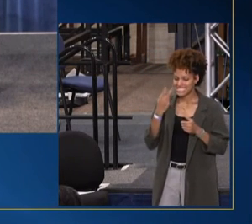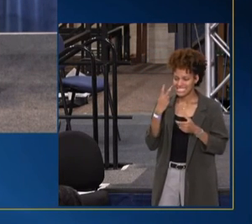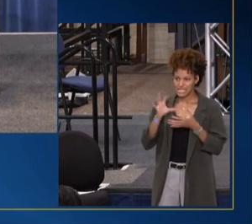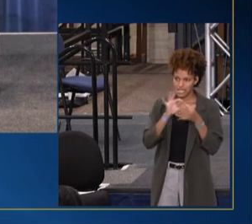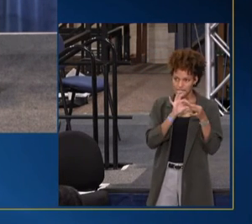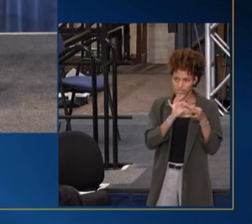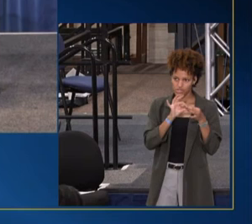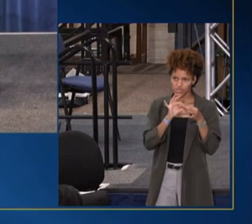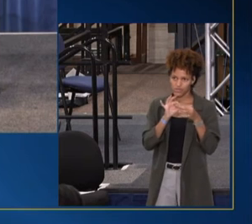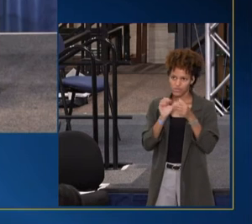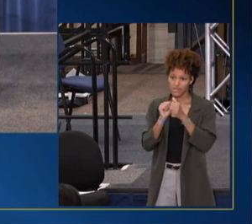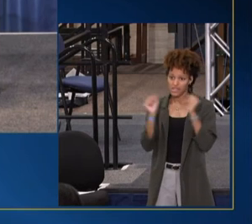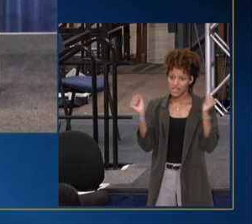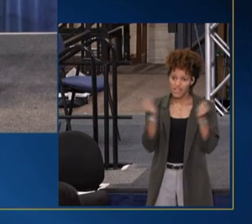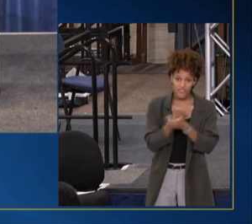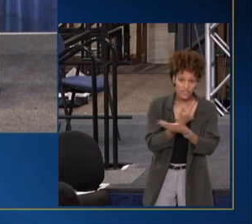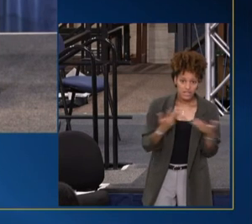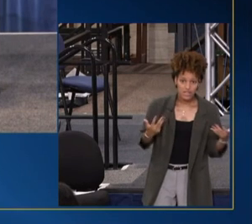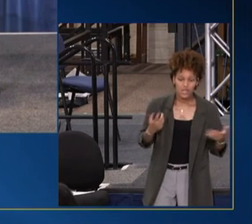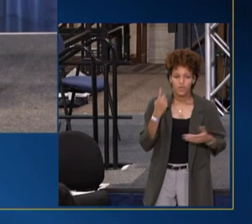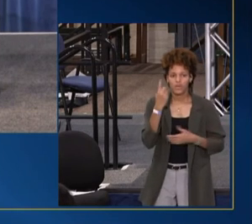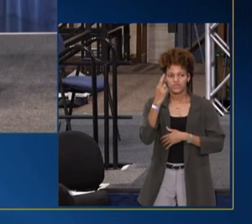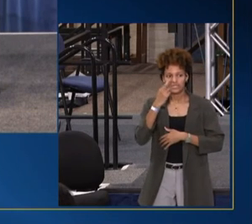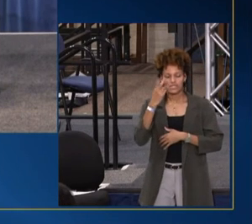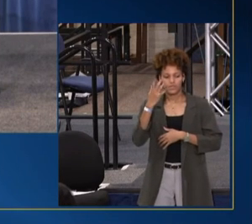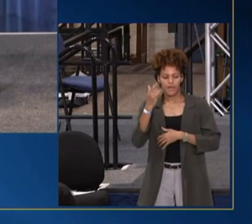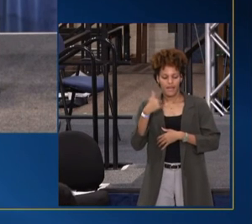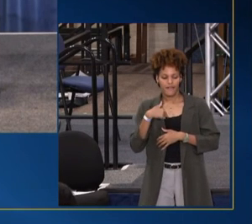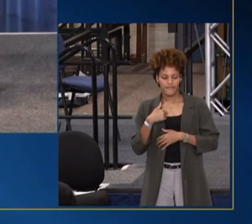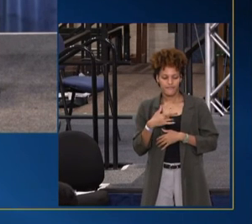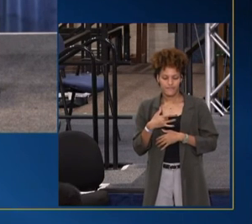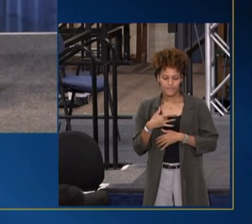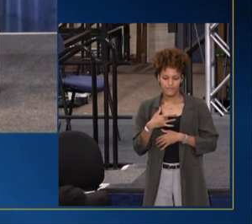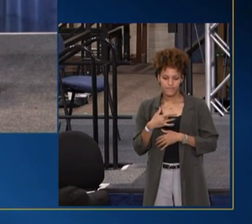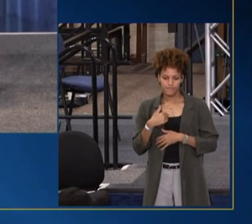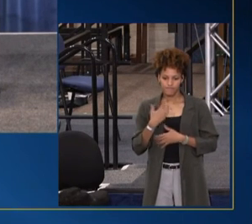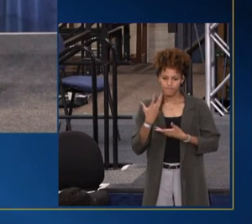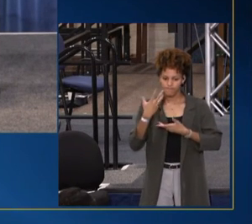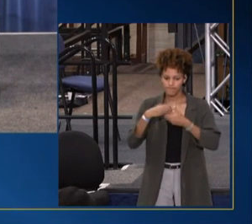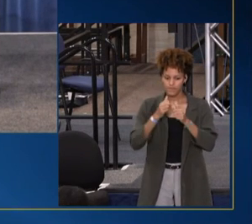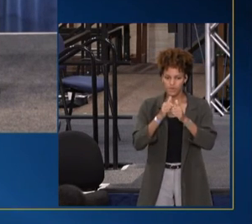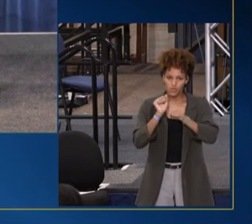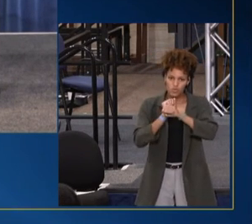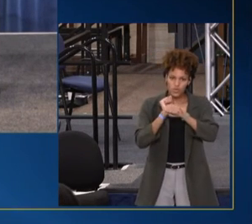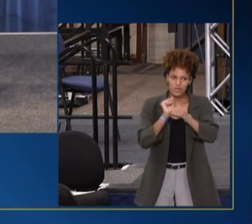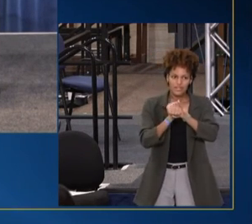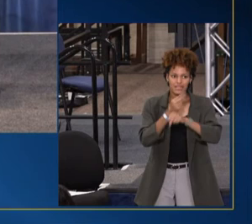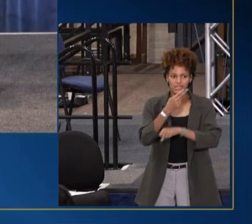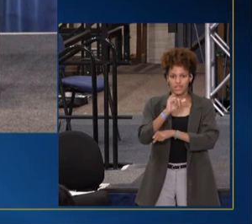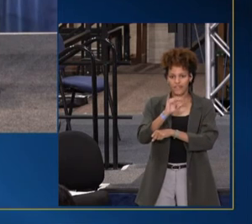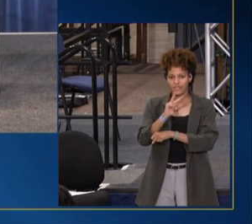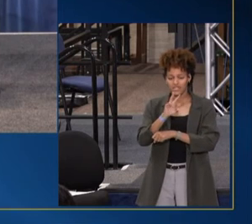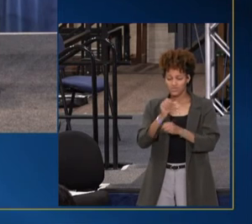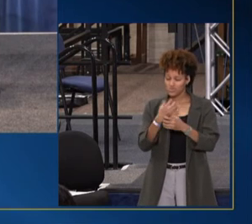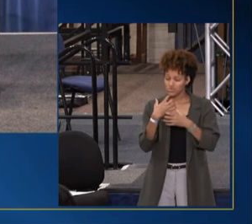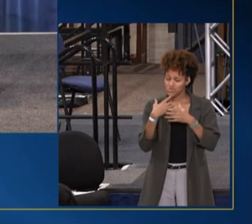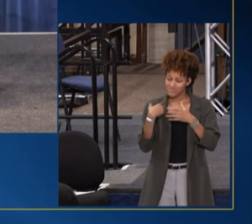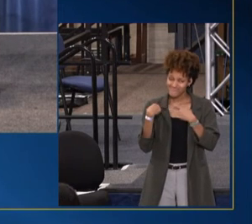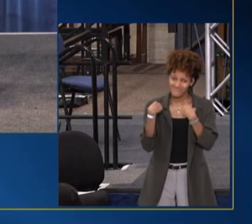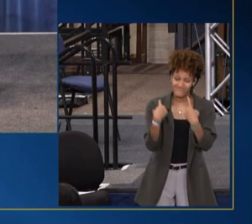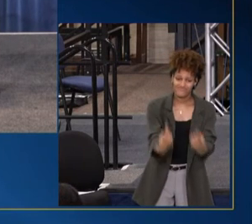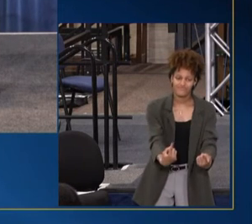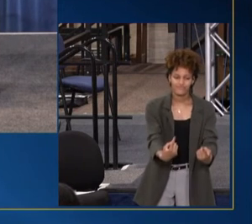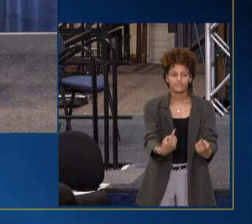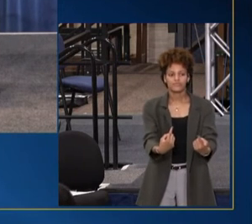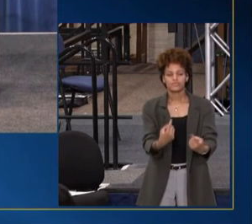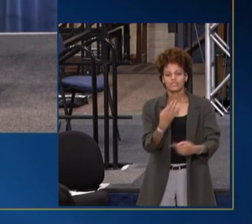connections between all of this. One of the reasons why I feel like I've been involved in working in HIV for so long is